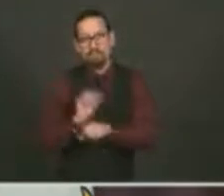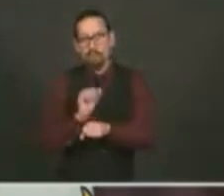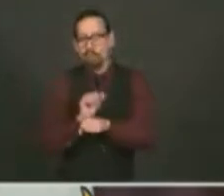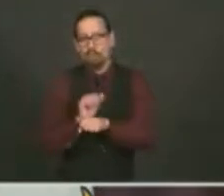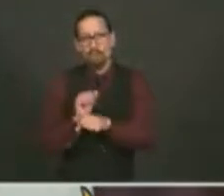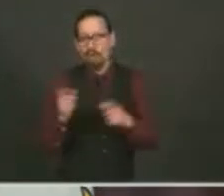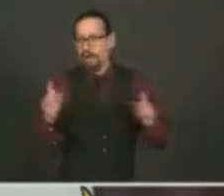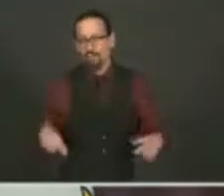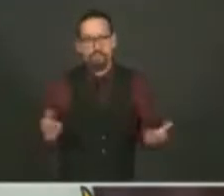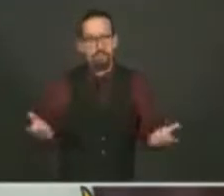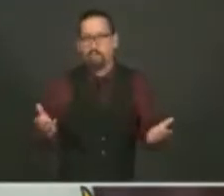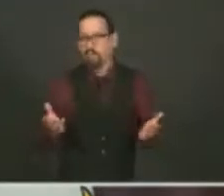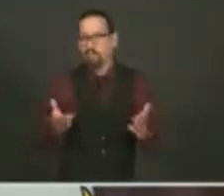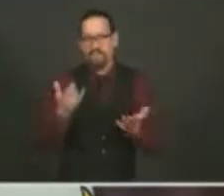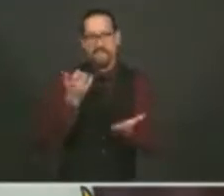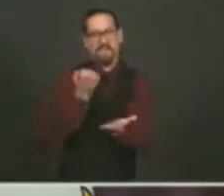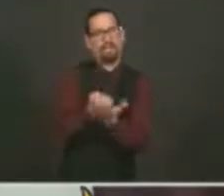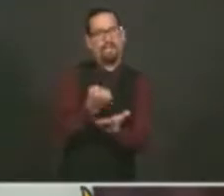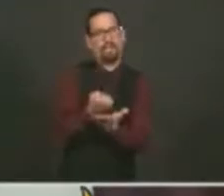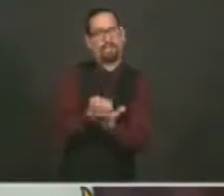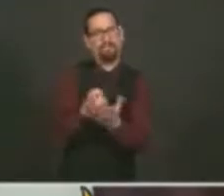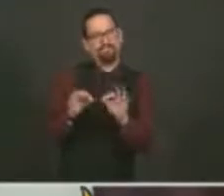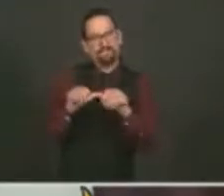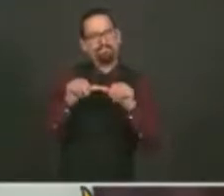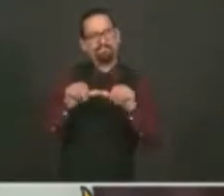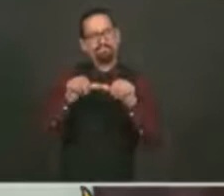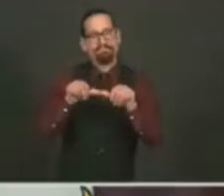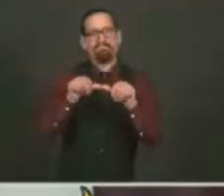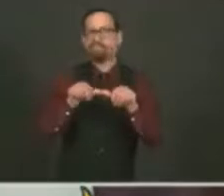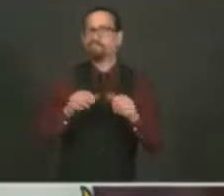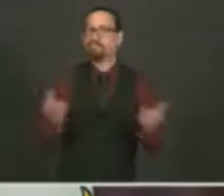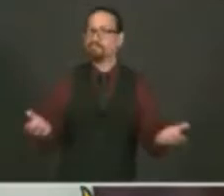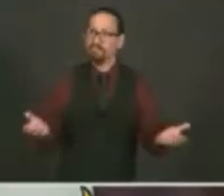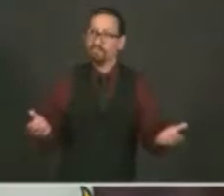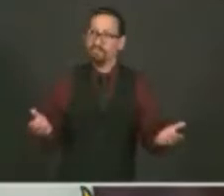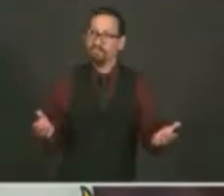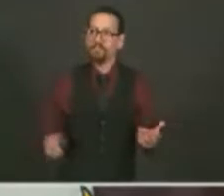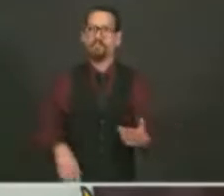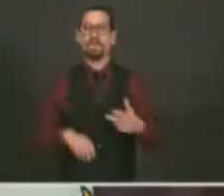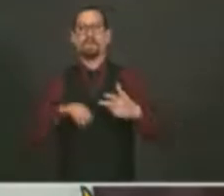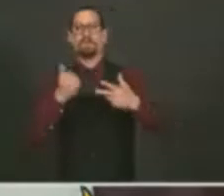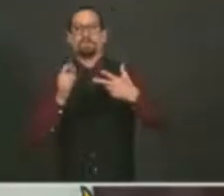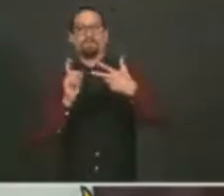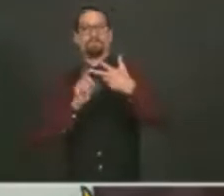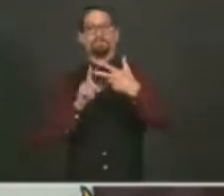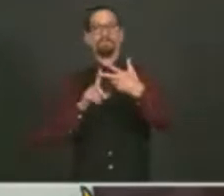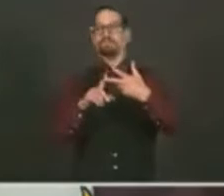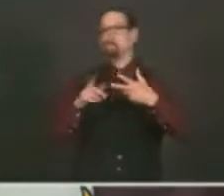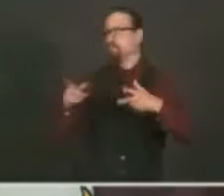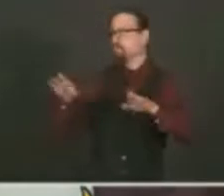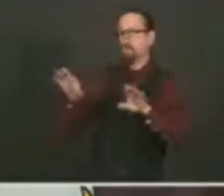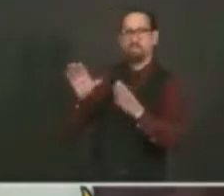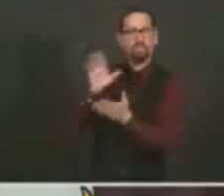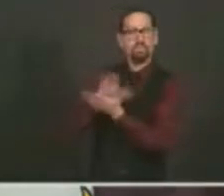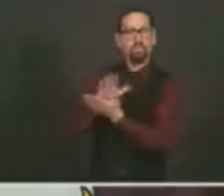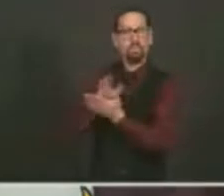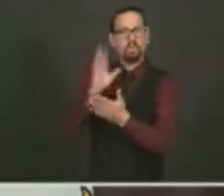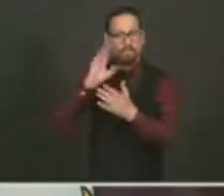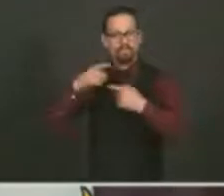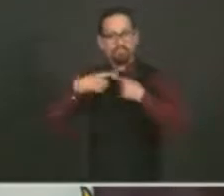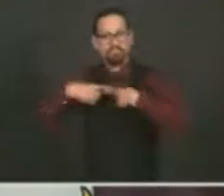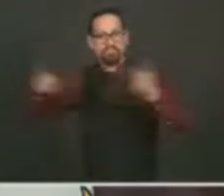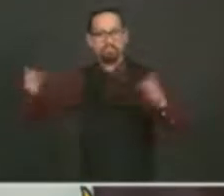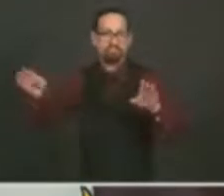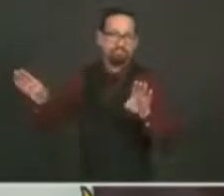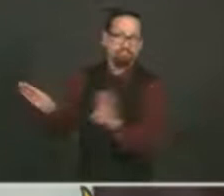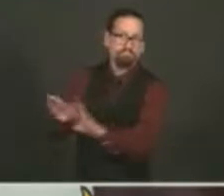I'm not going to be announcing changes to schools, closing schools, more virtual learning. Again, there's